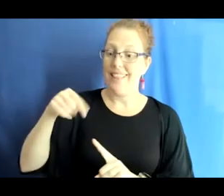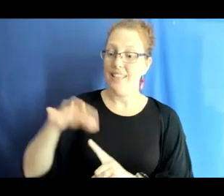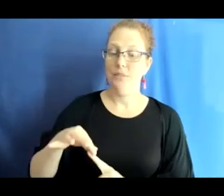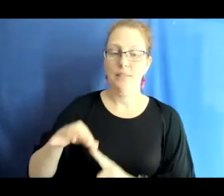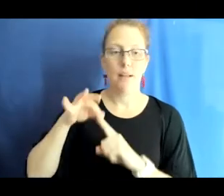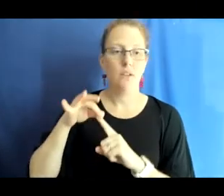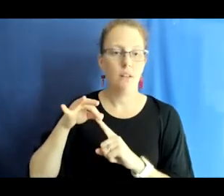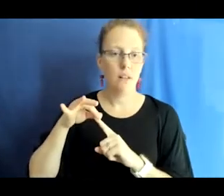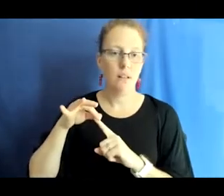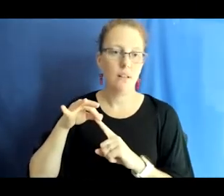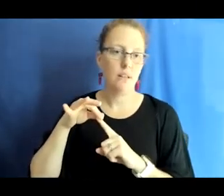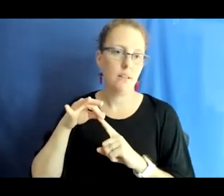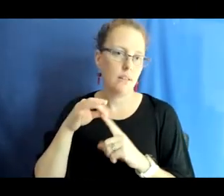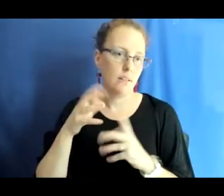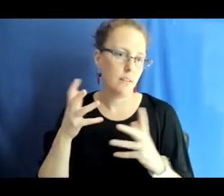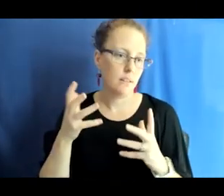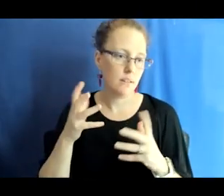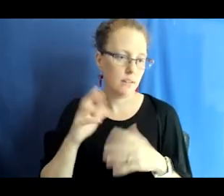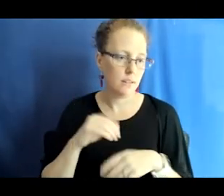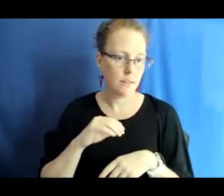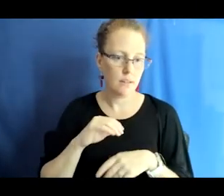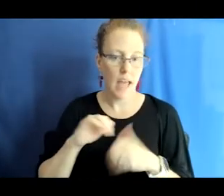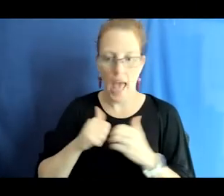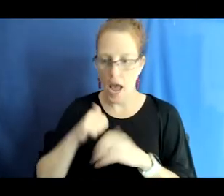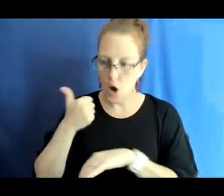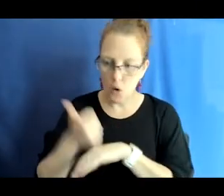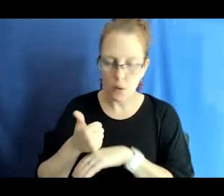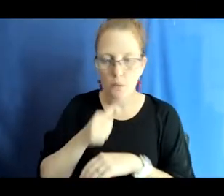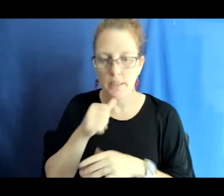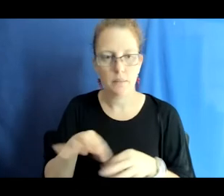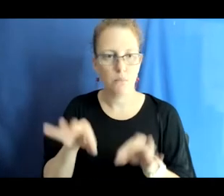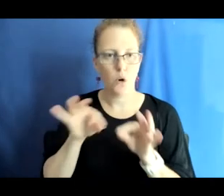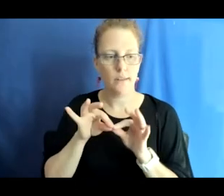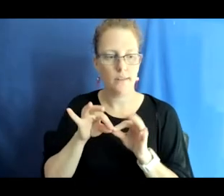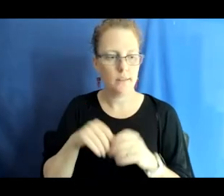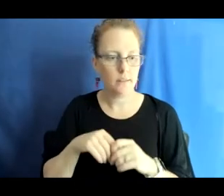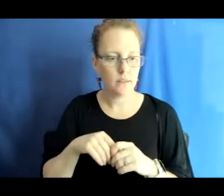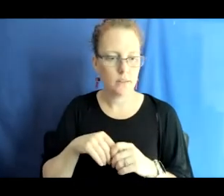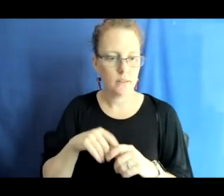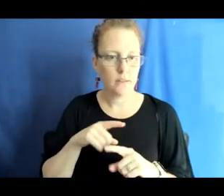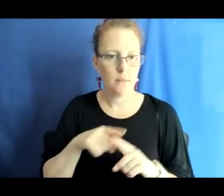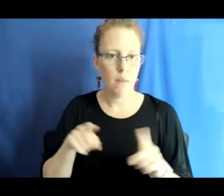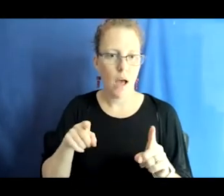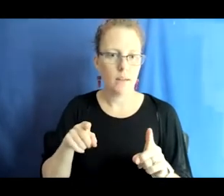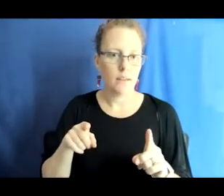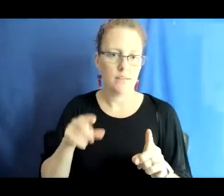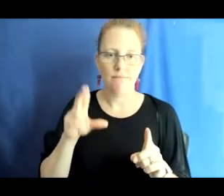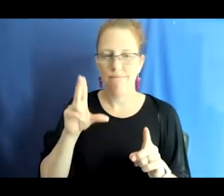format thing didn't really matter anymore. But no, I think I'm comfortable to returning